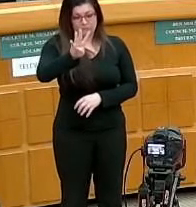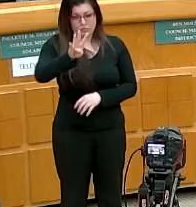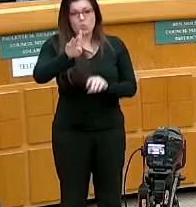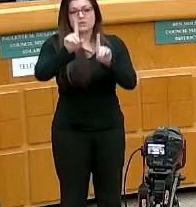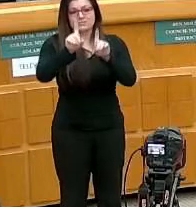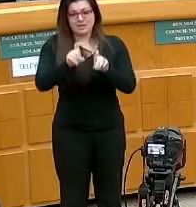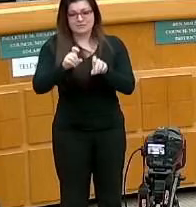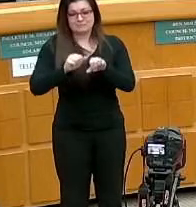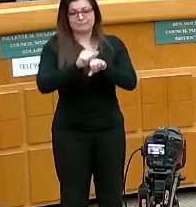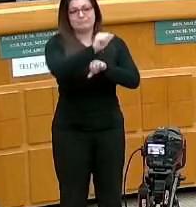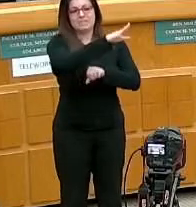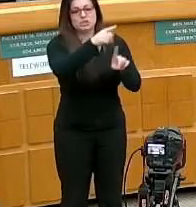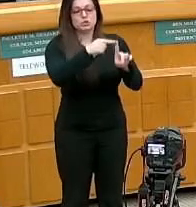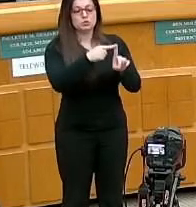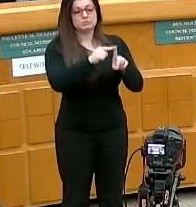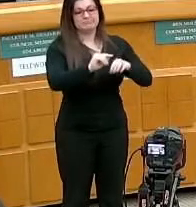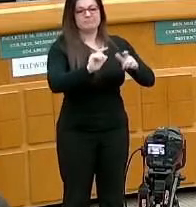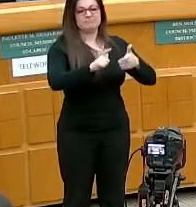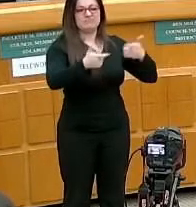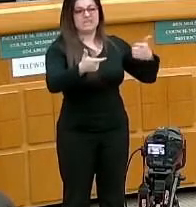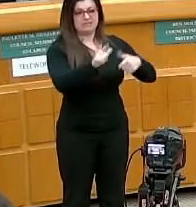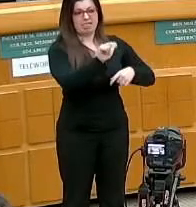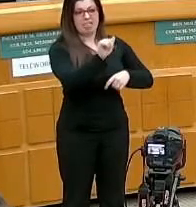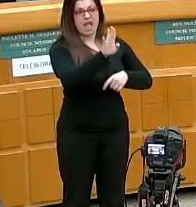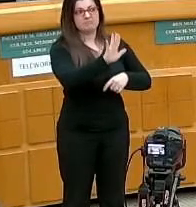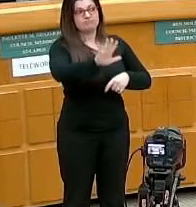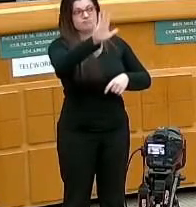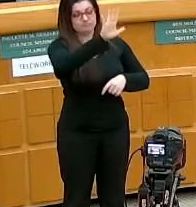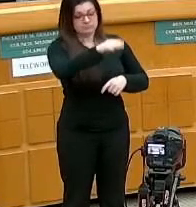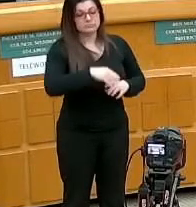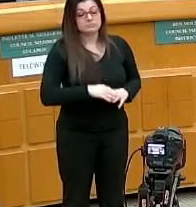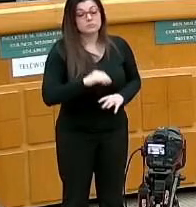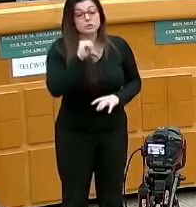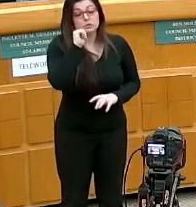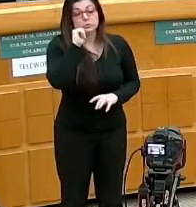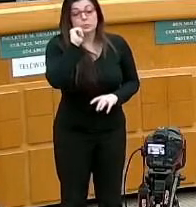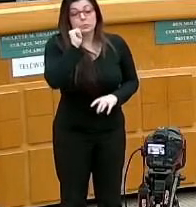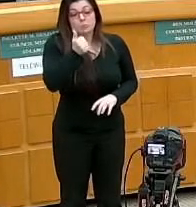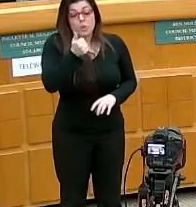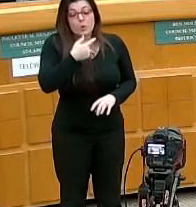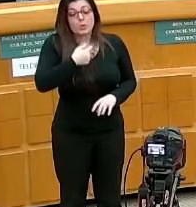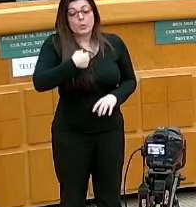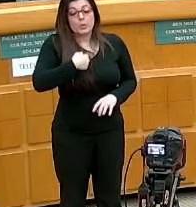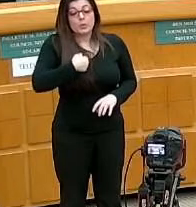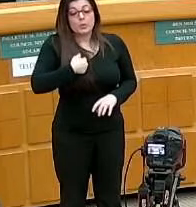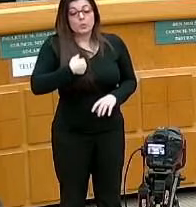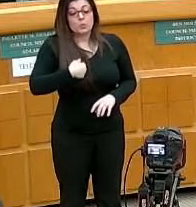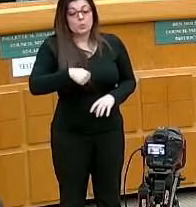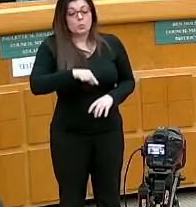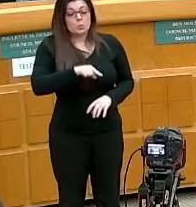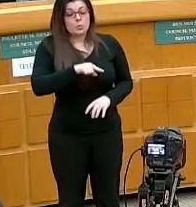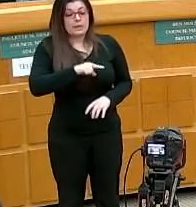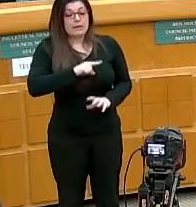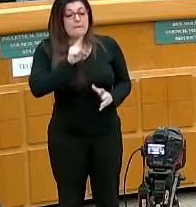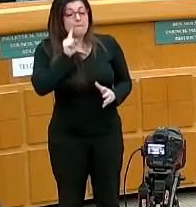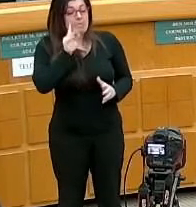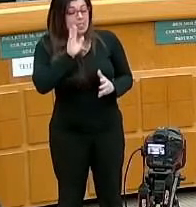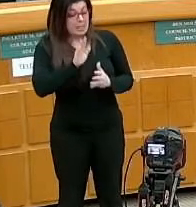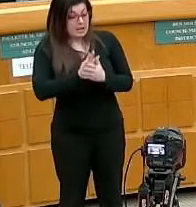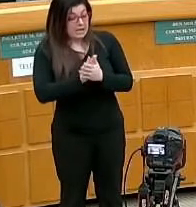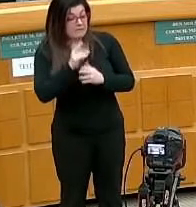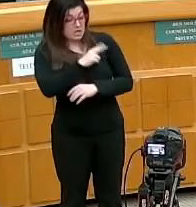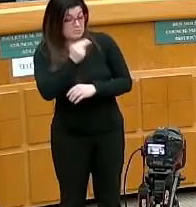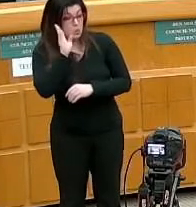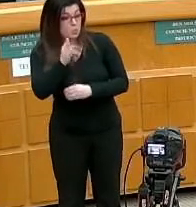labs for testing. And tomorrow we expect that we'll get some significant numbers from the hospitals. So today